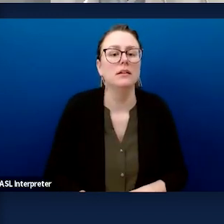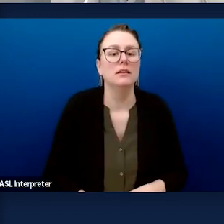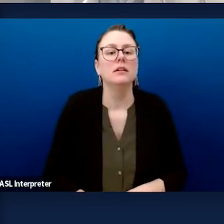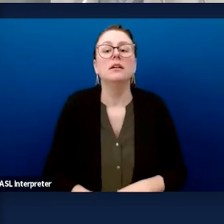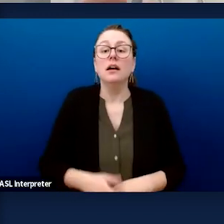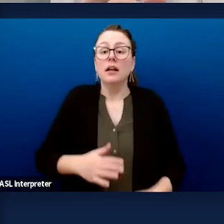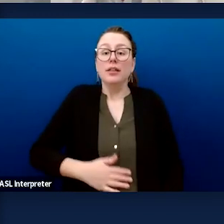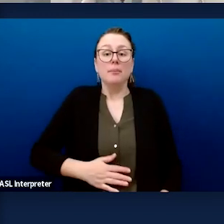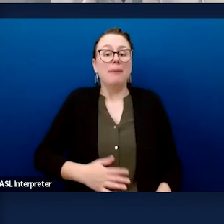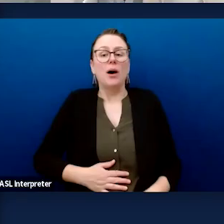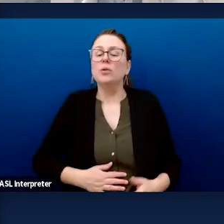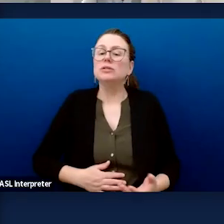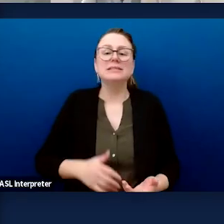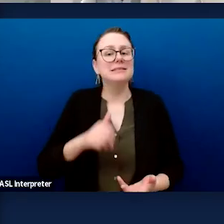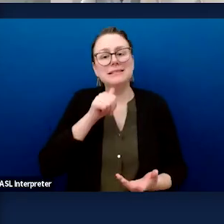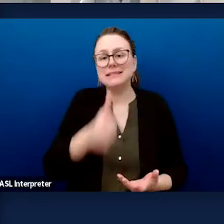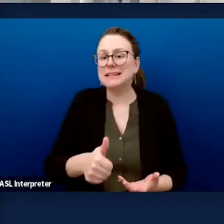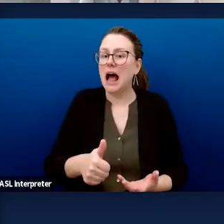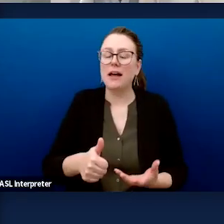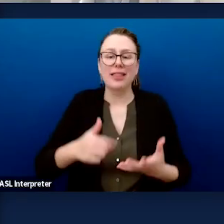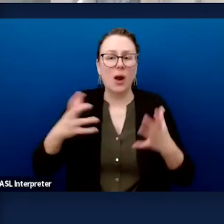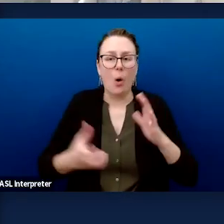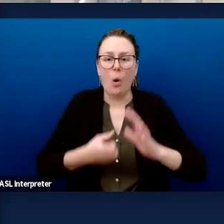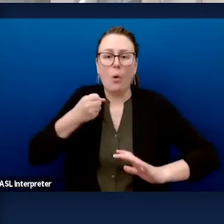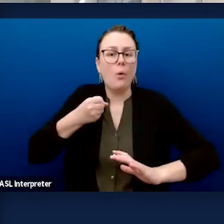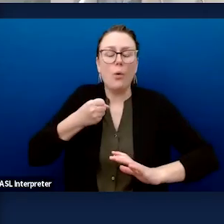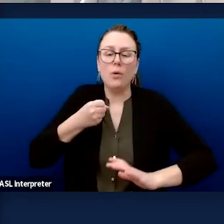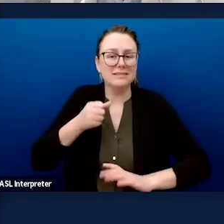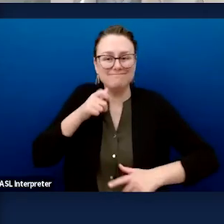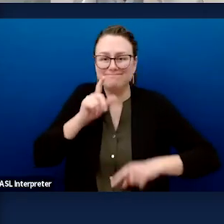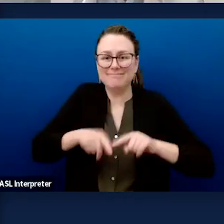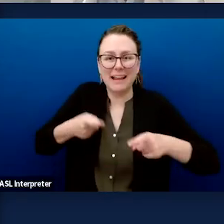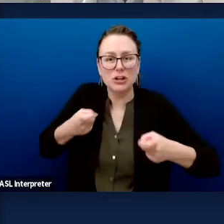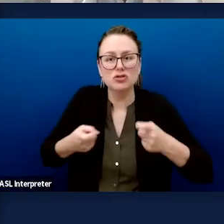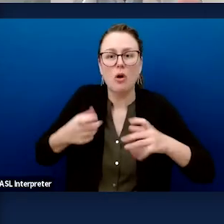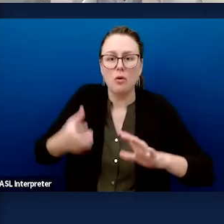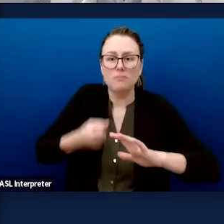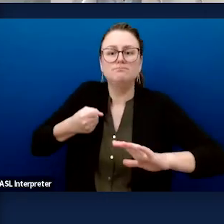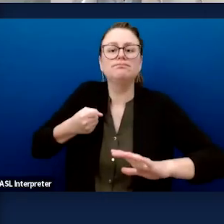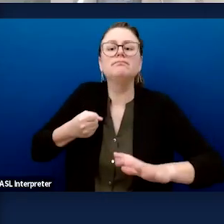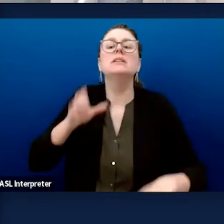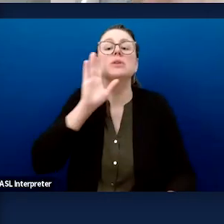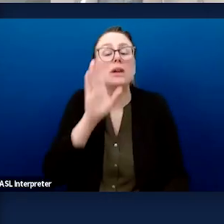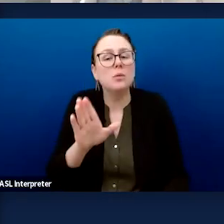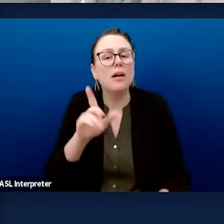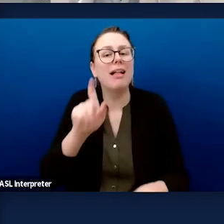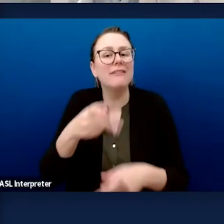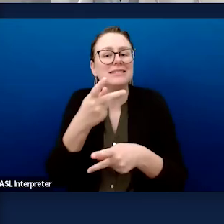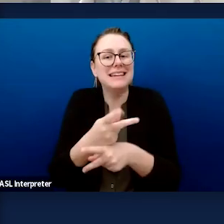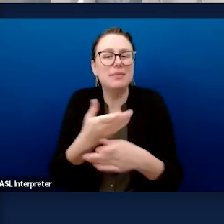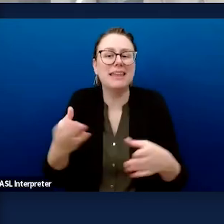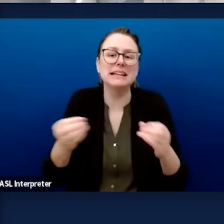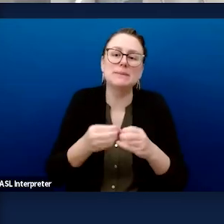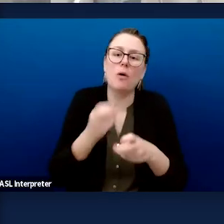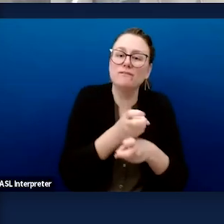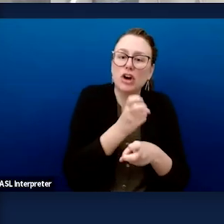their bowels won't necessarily squeeze or hold things in as well. And so we'll have to keep things a little bit more firm and then try